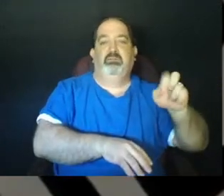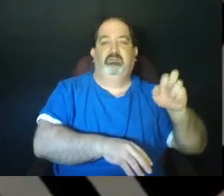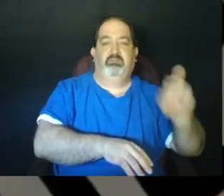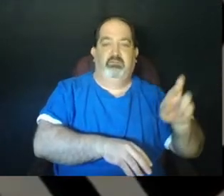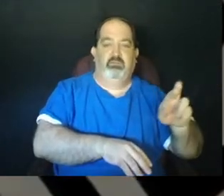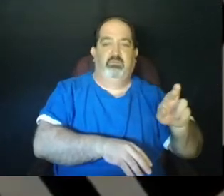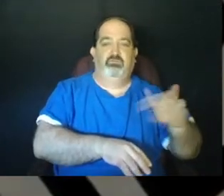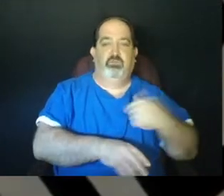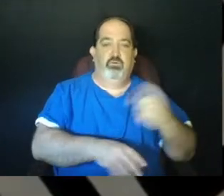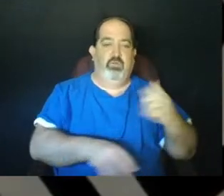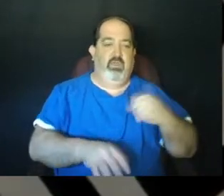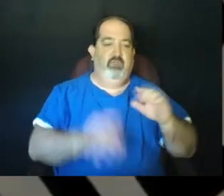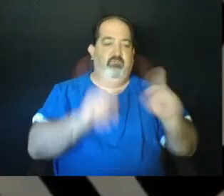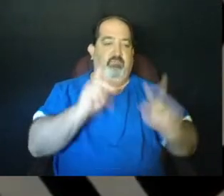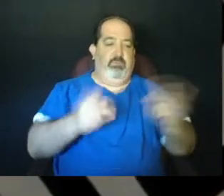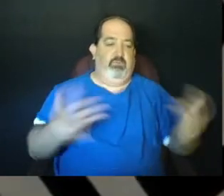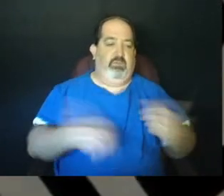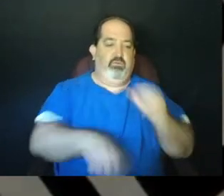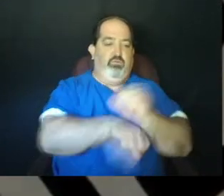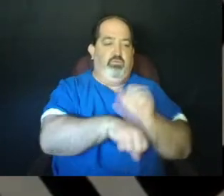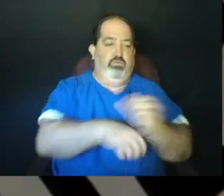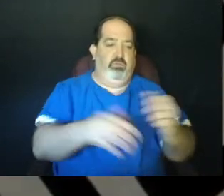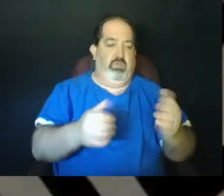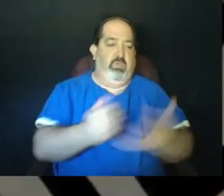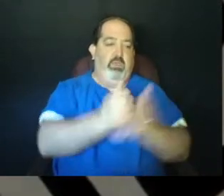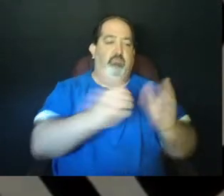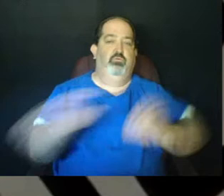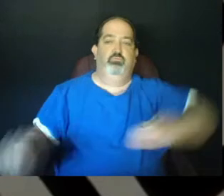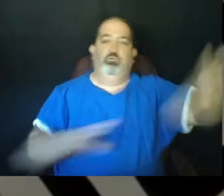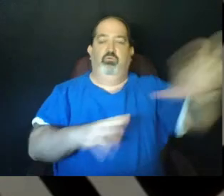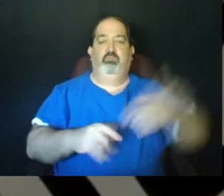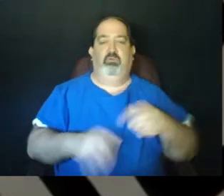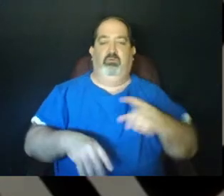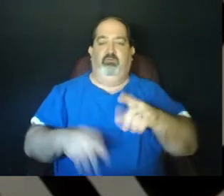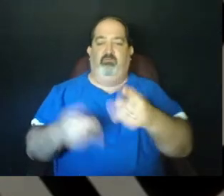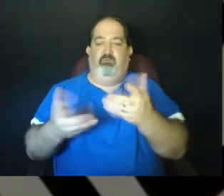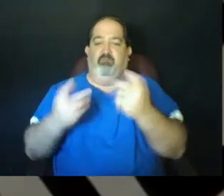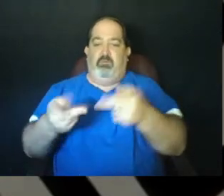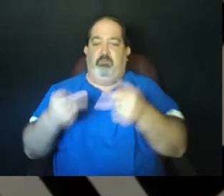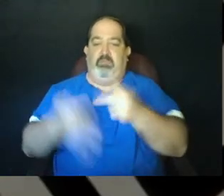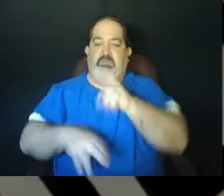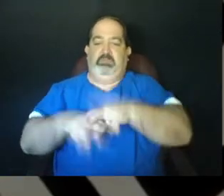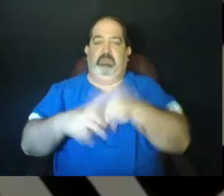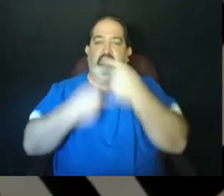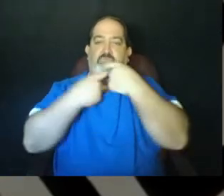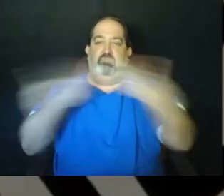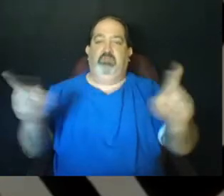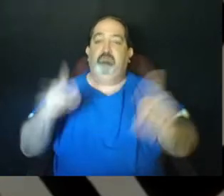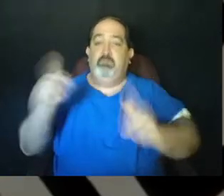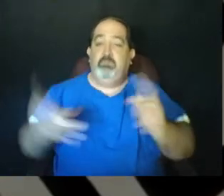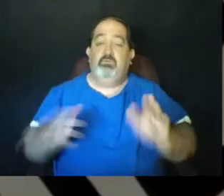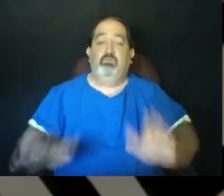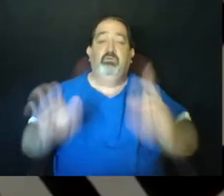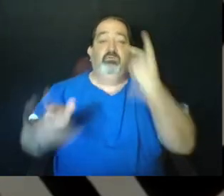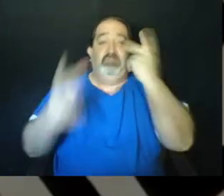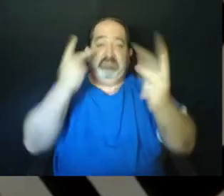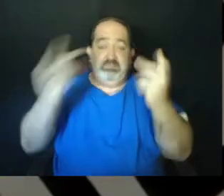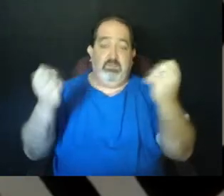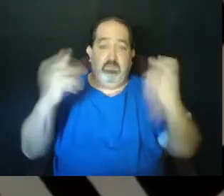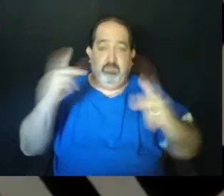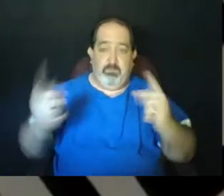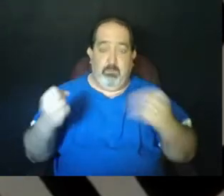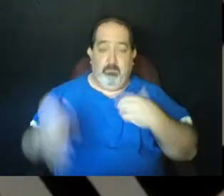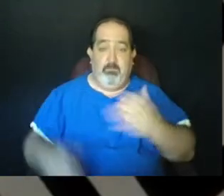here. But I found a little place to take a few minutes to address the populace. So great to see everybody.